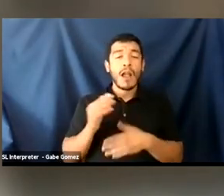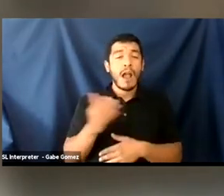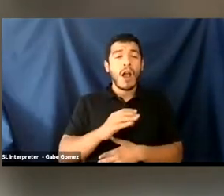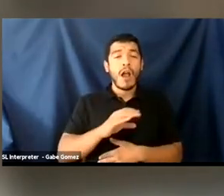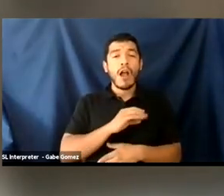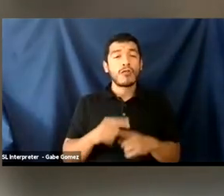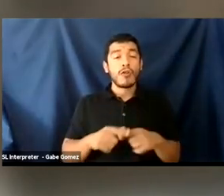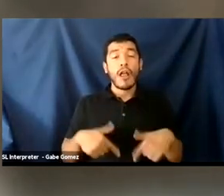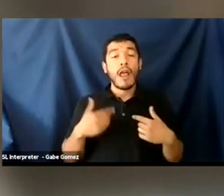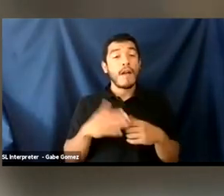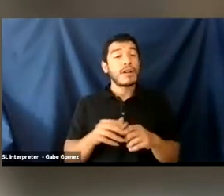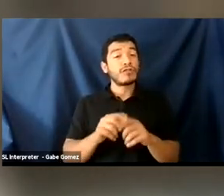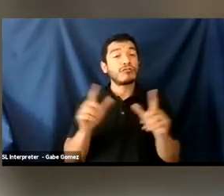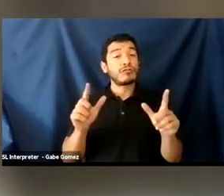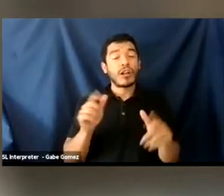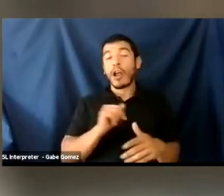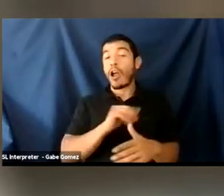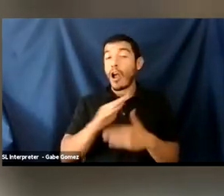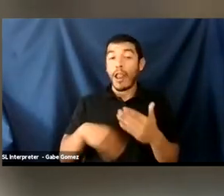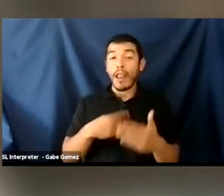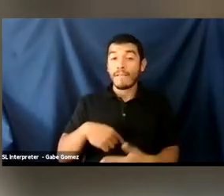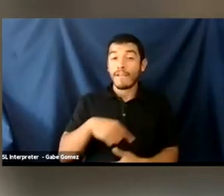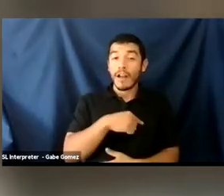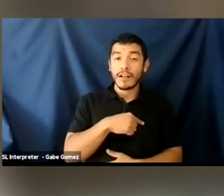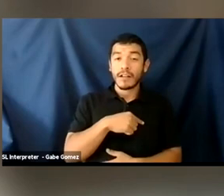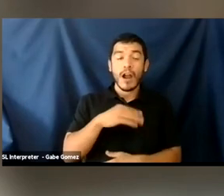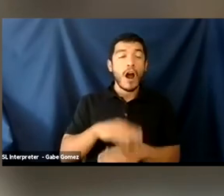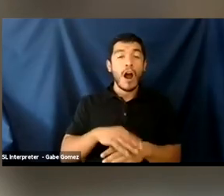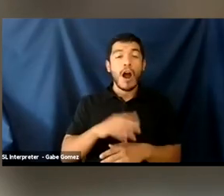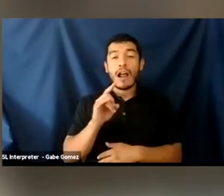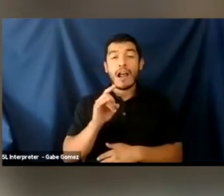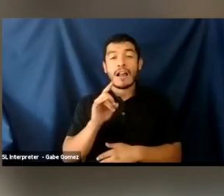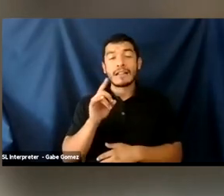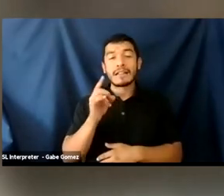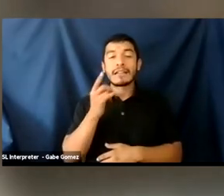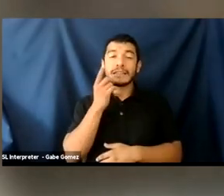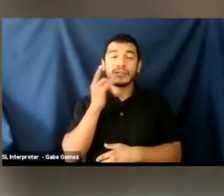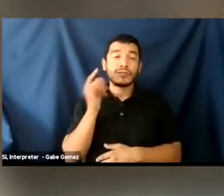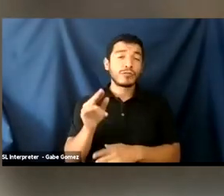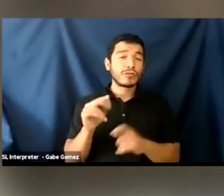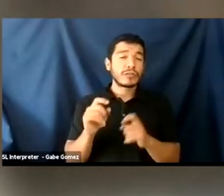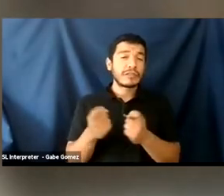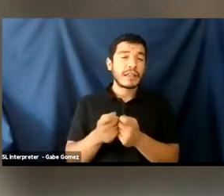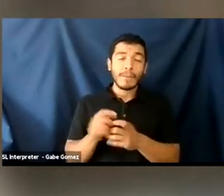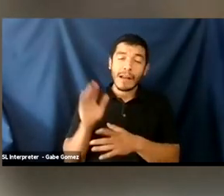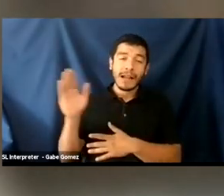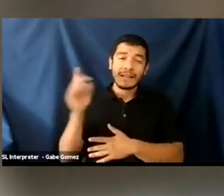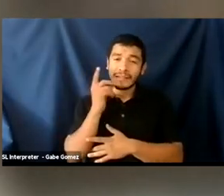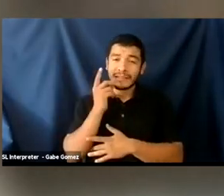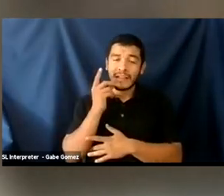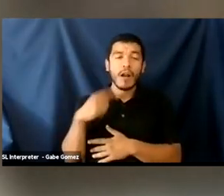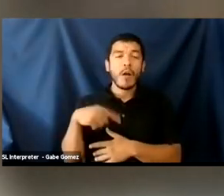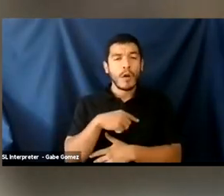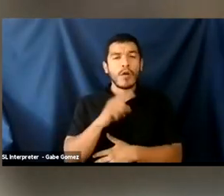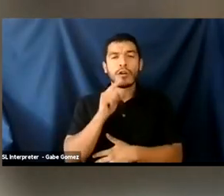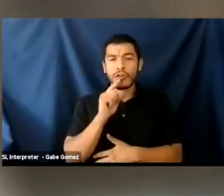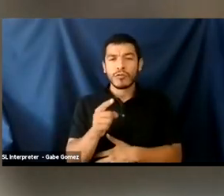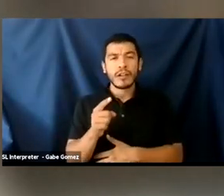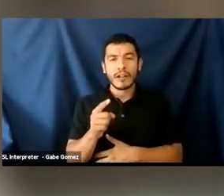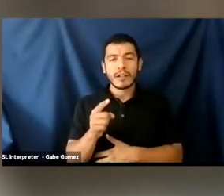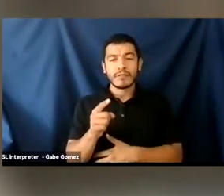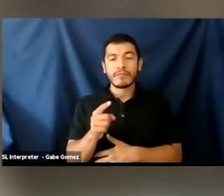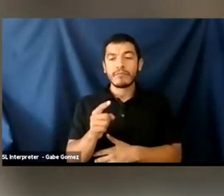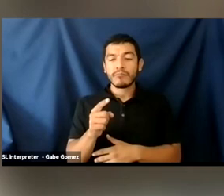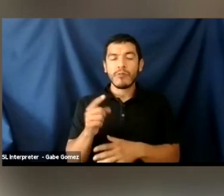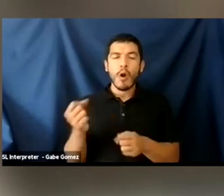to life on the screen, all of us on the Disney Junior team and at Disney, we really, really hold true